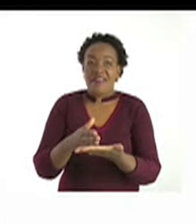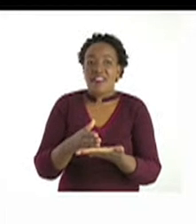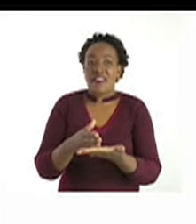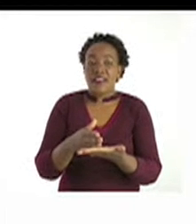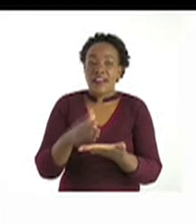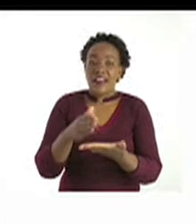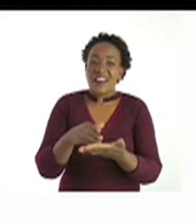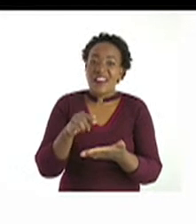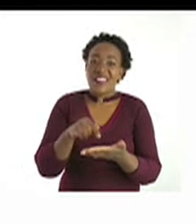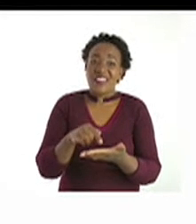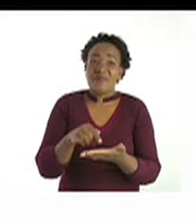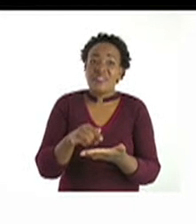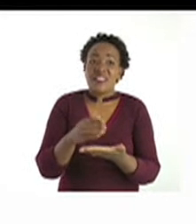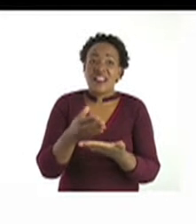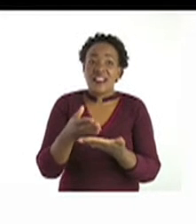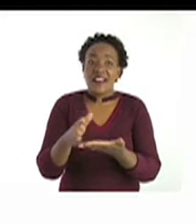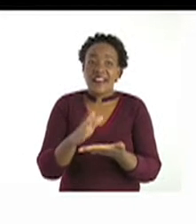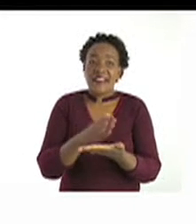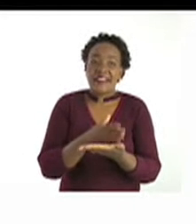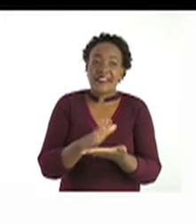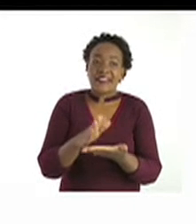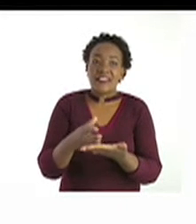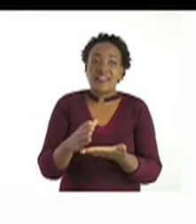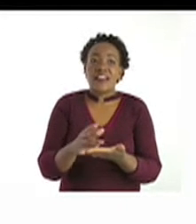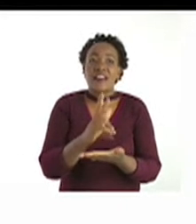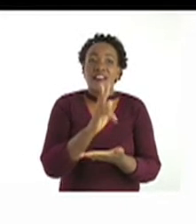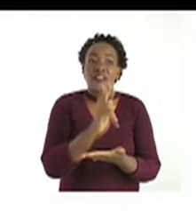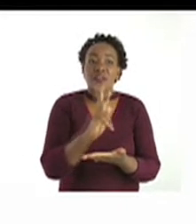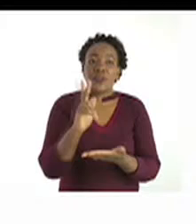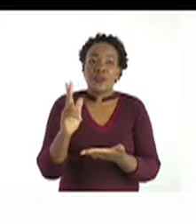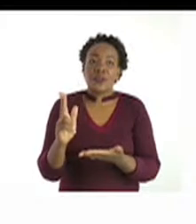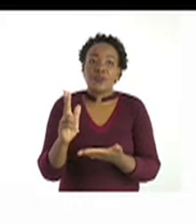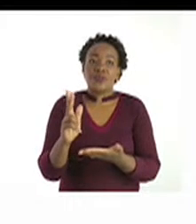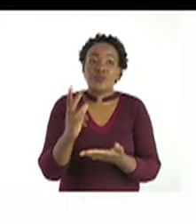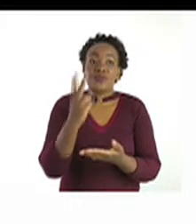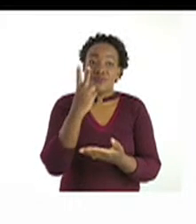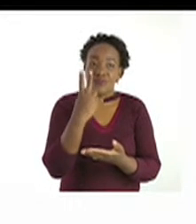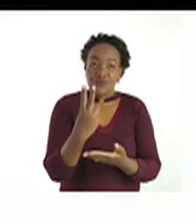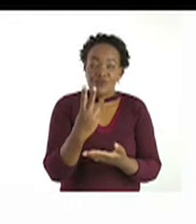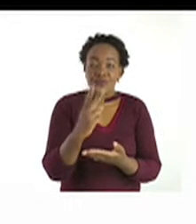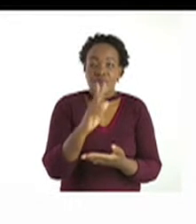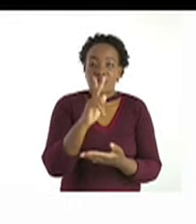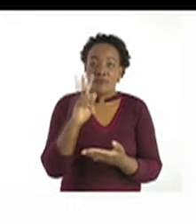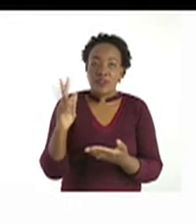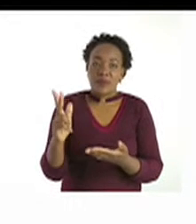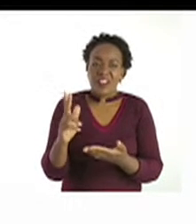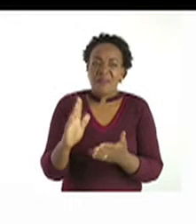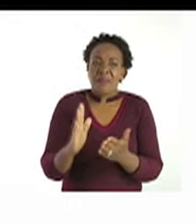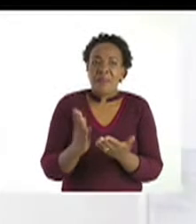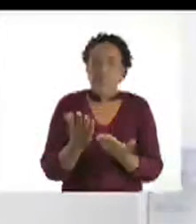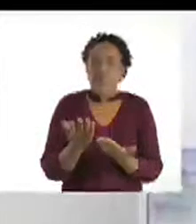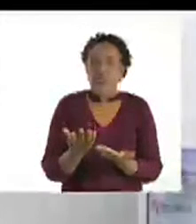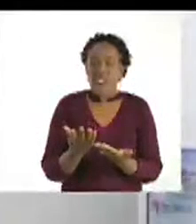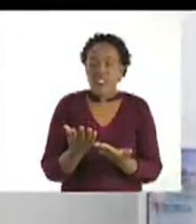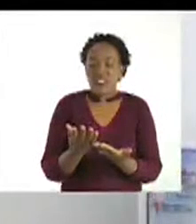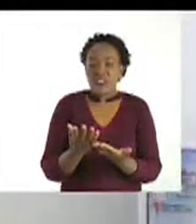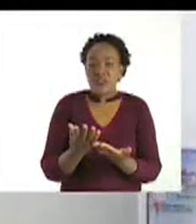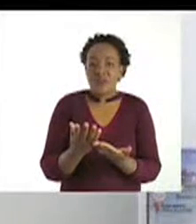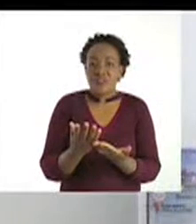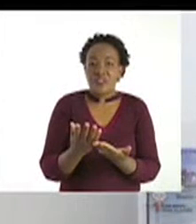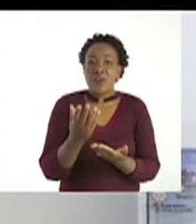sharing things between 2 people. Let's say we want to share